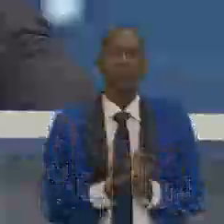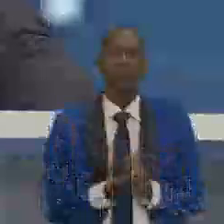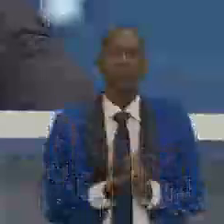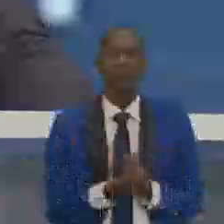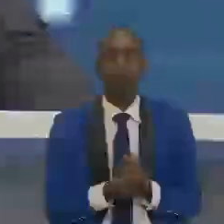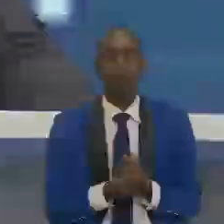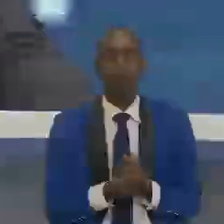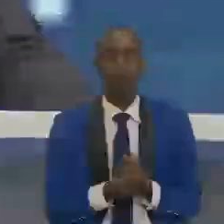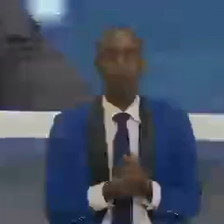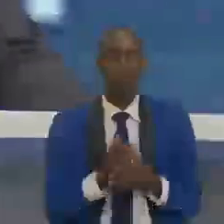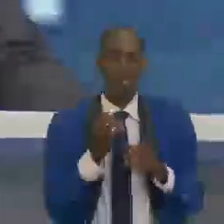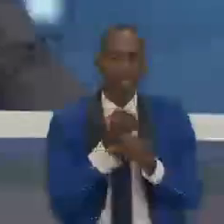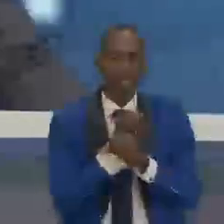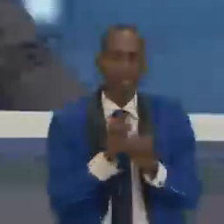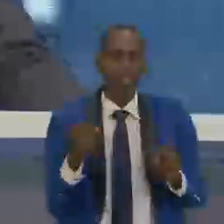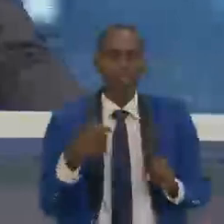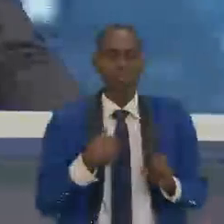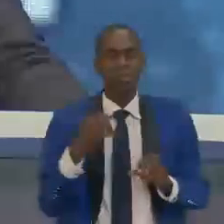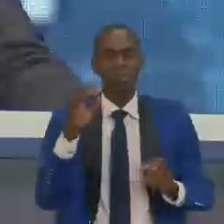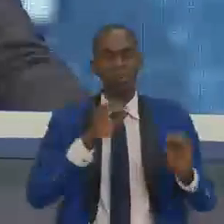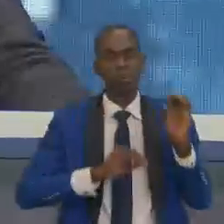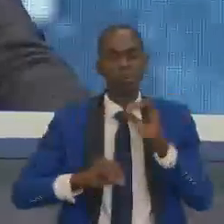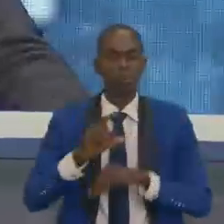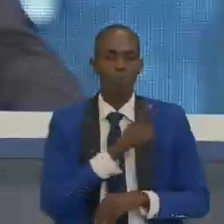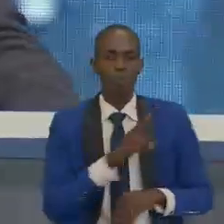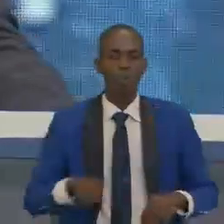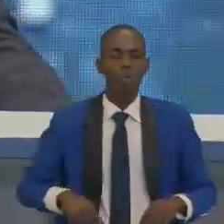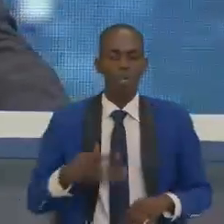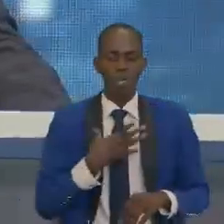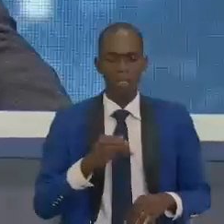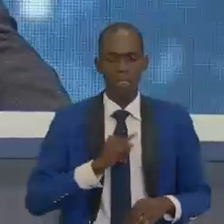Save me, O Lord, and I shall be saved.